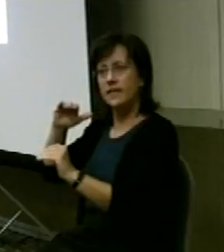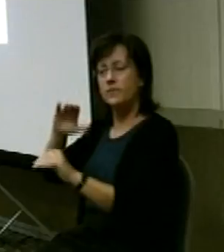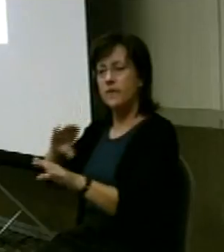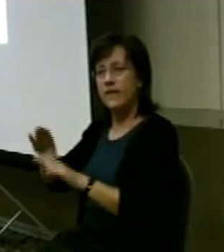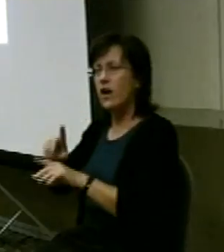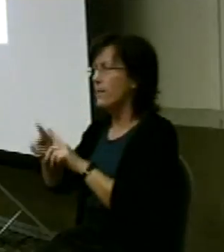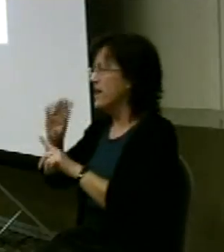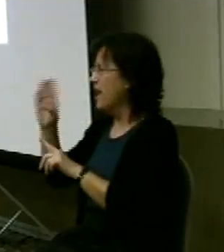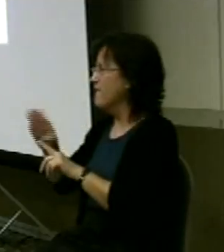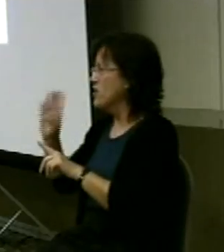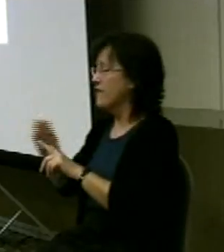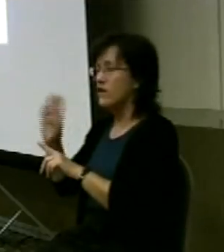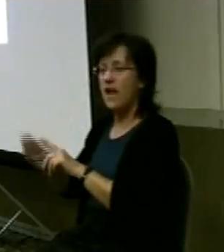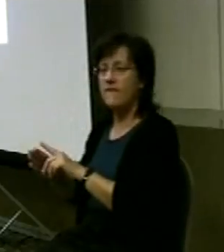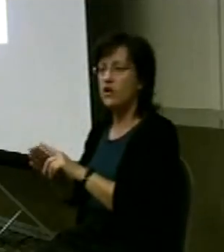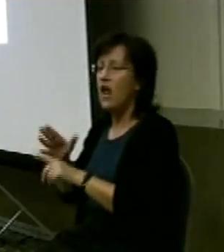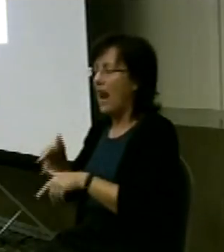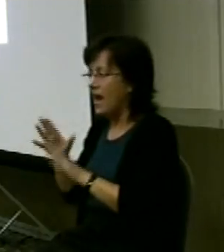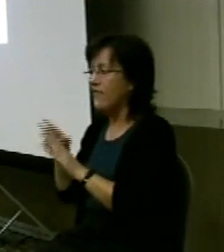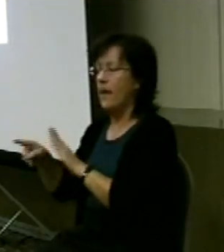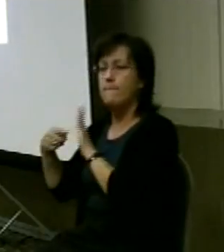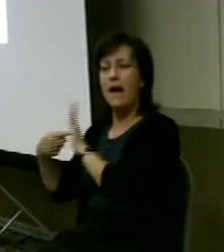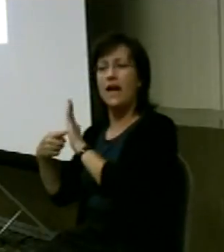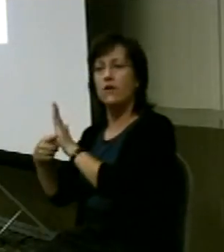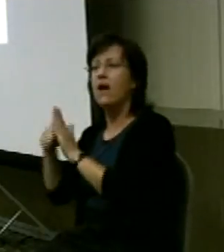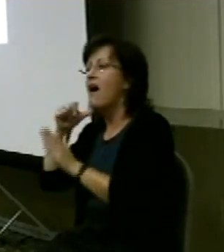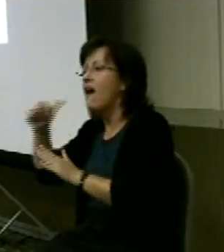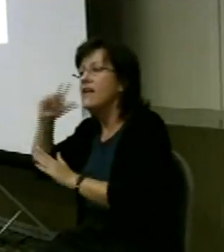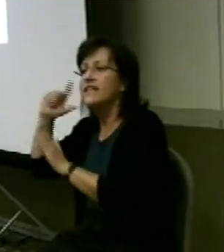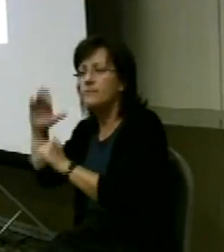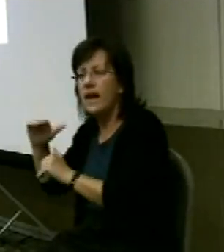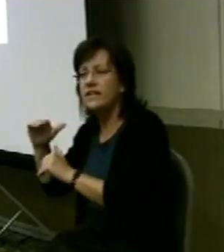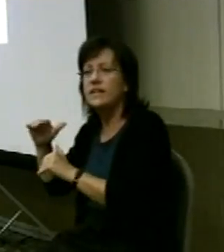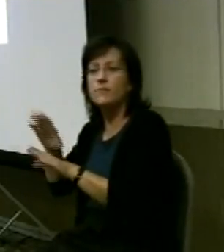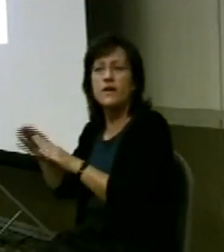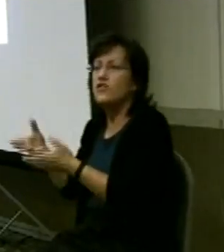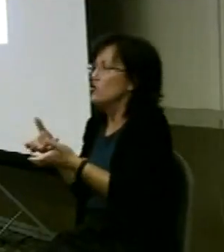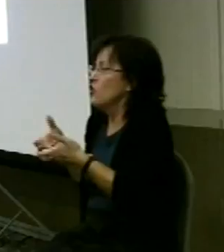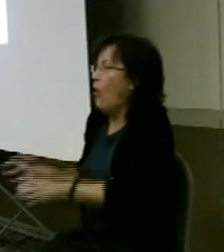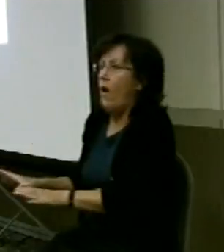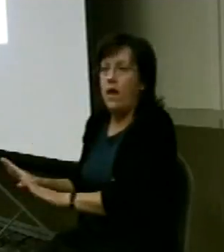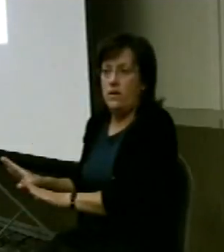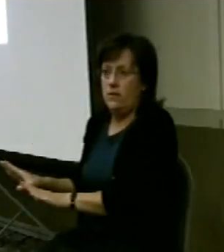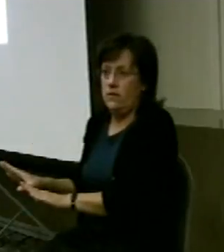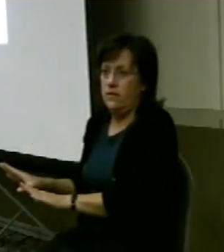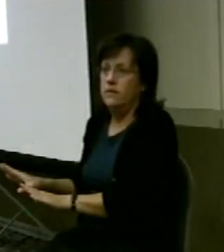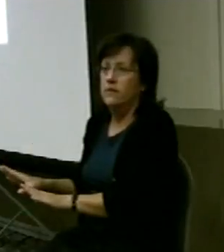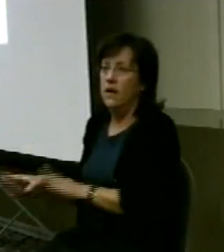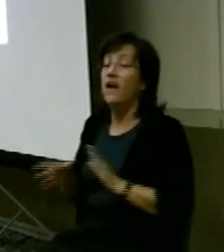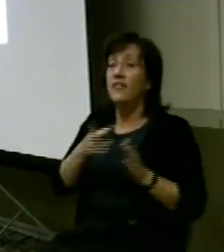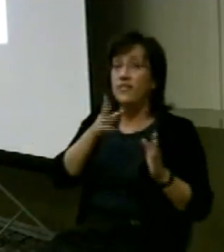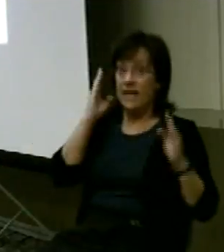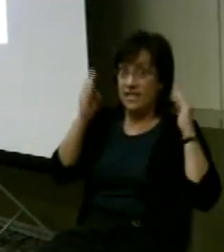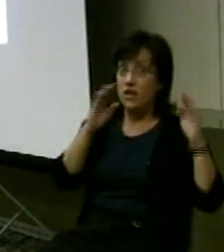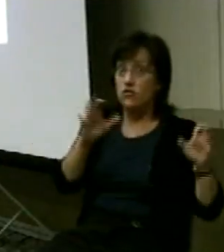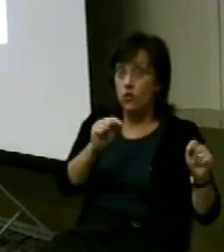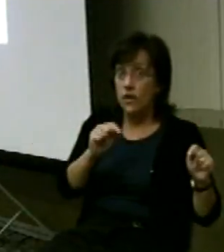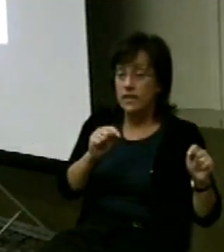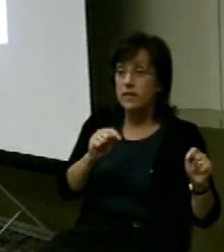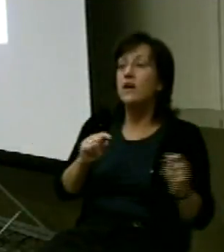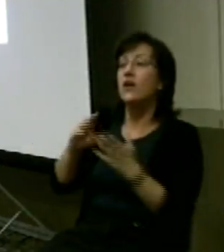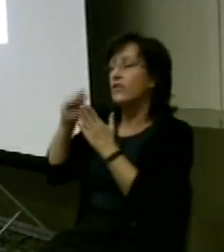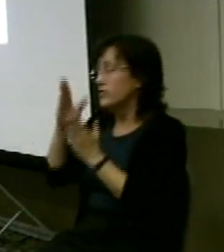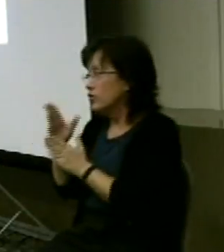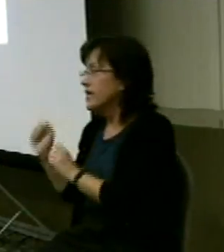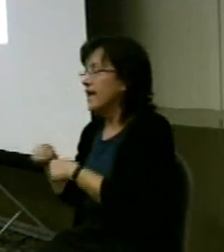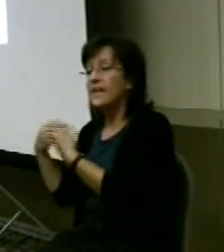role play or model the unexpected or the undesired behavior. That is something that the adults should do, and the students can give you feedback.